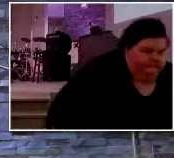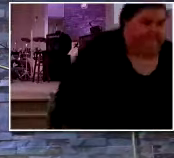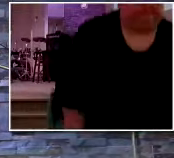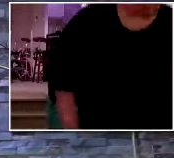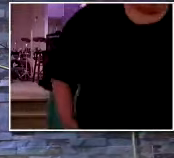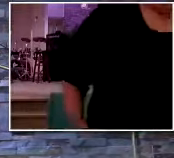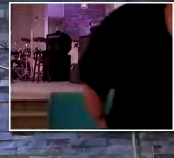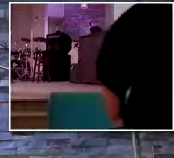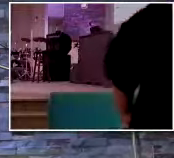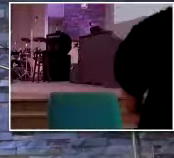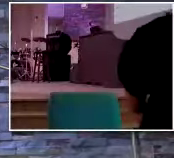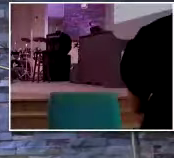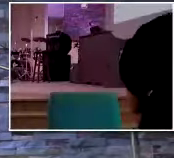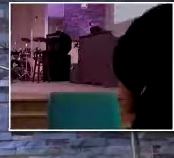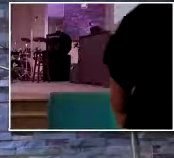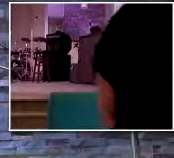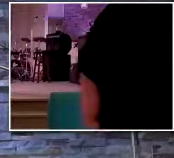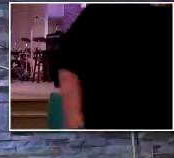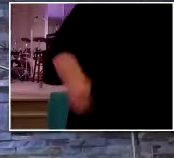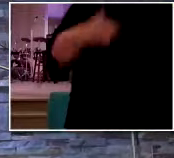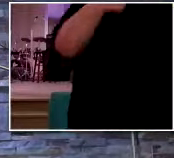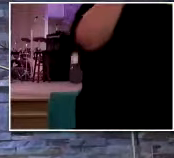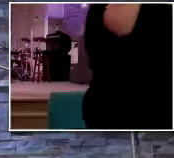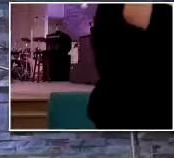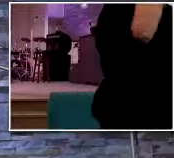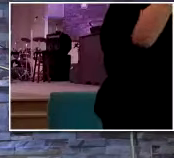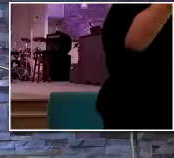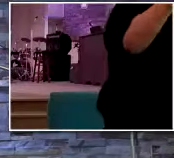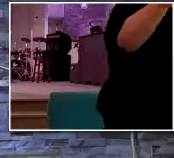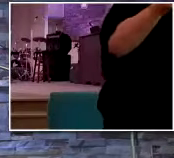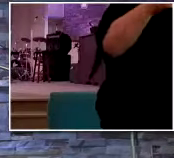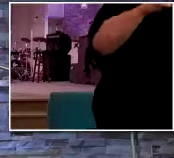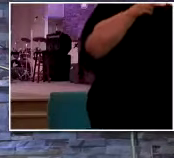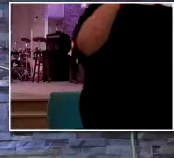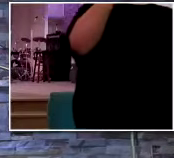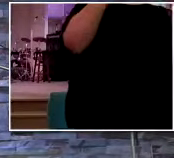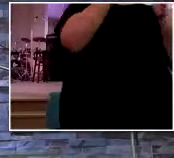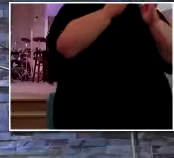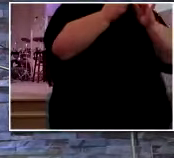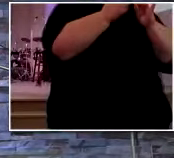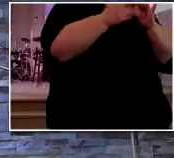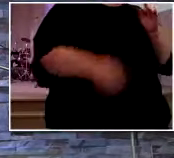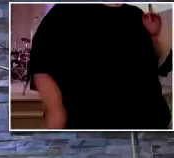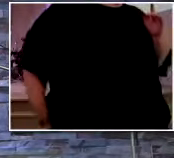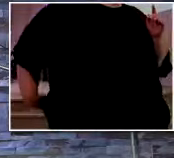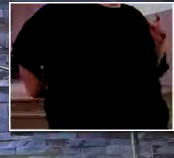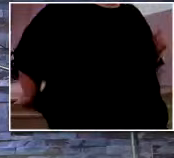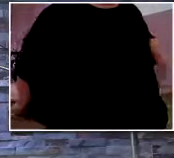If you're in this sanctuary today, or if you're watching online,